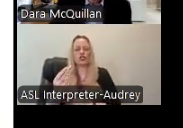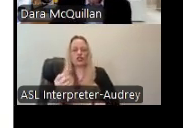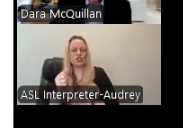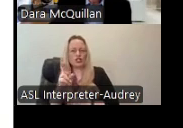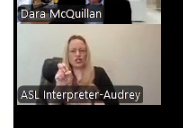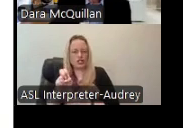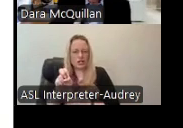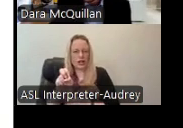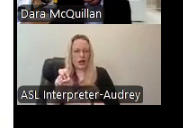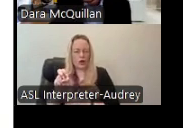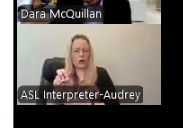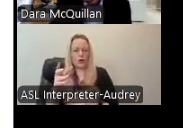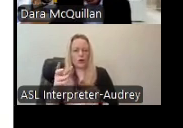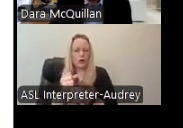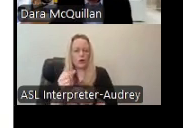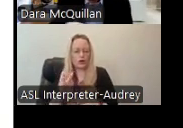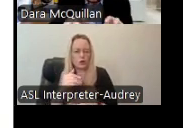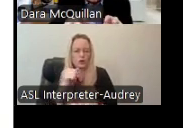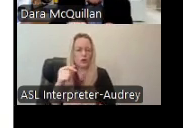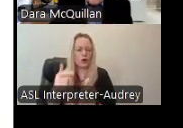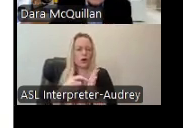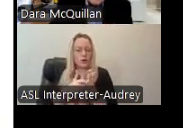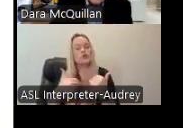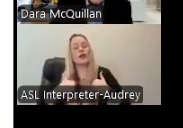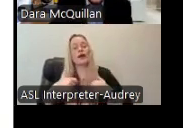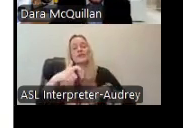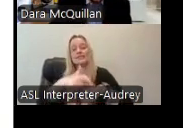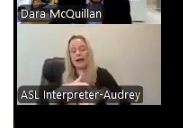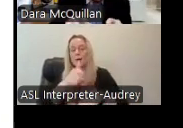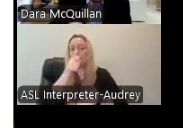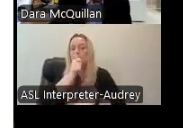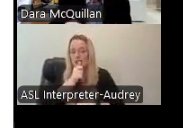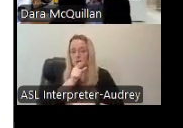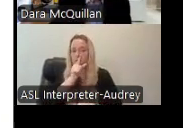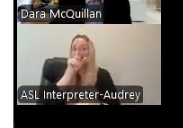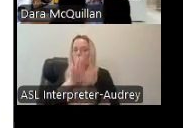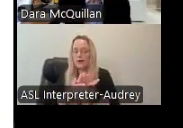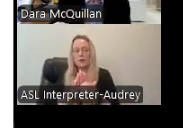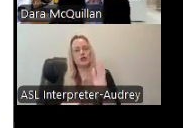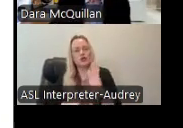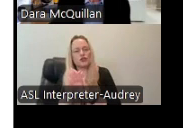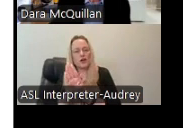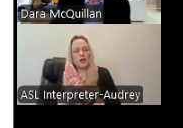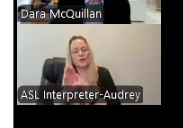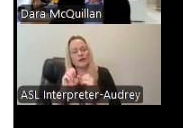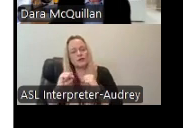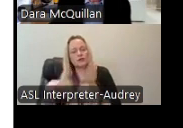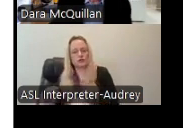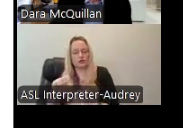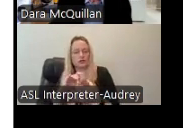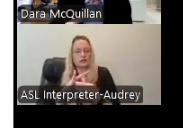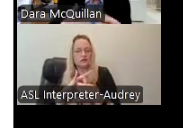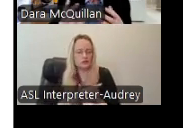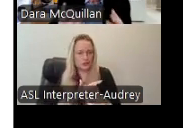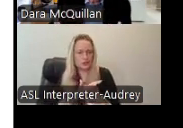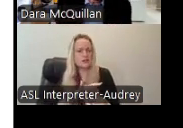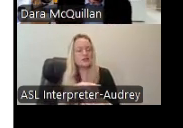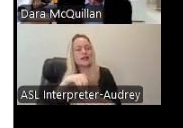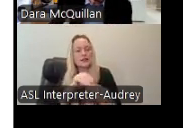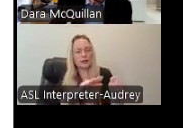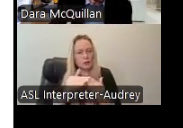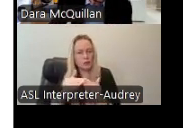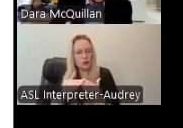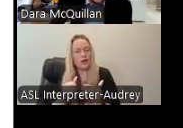the time, the patience, and the commitment to develop really deep ties within our community and help shape